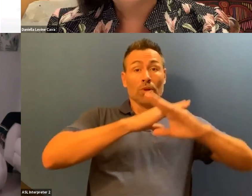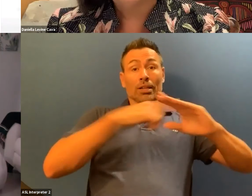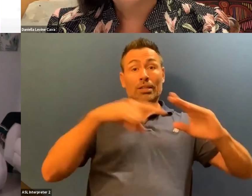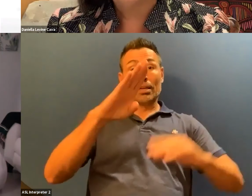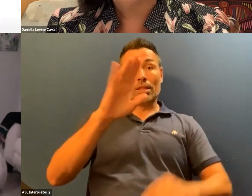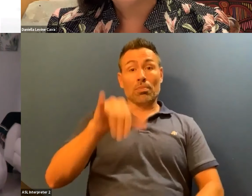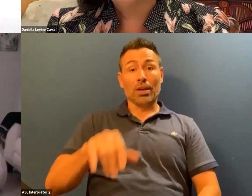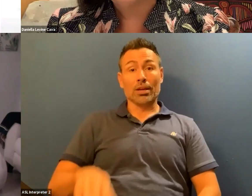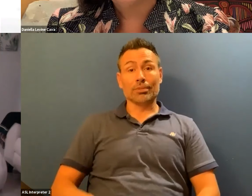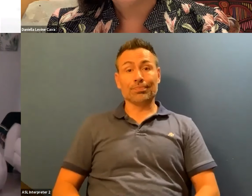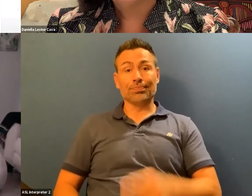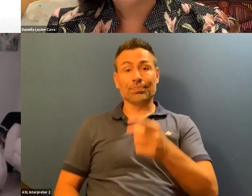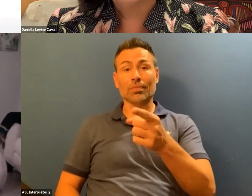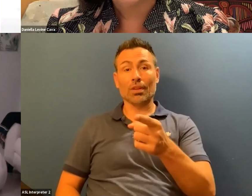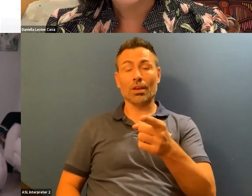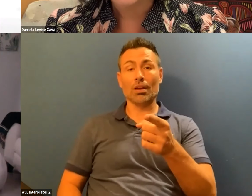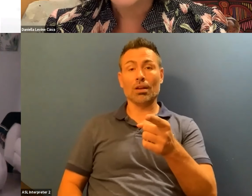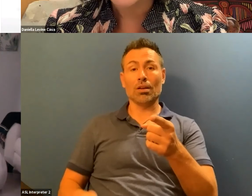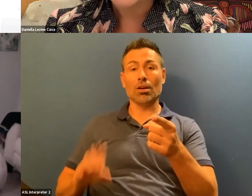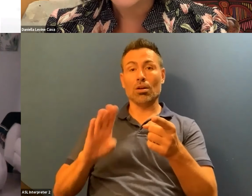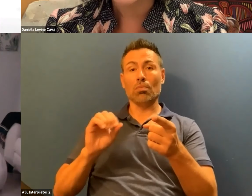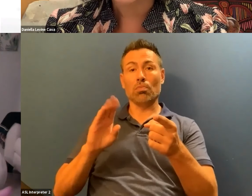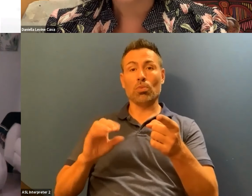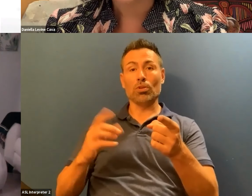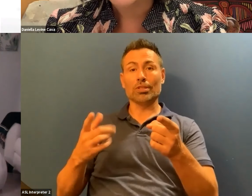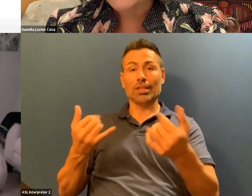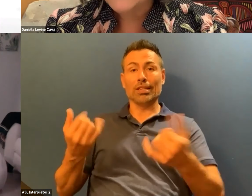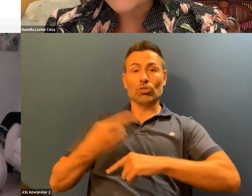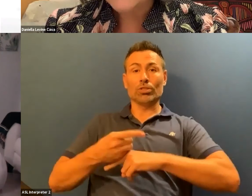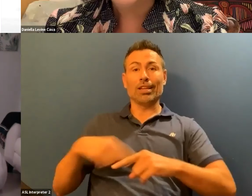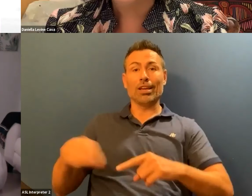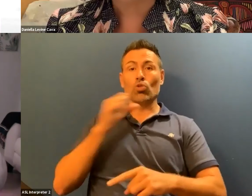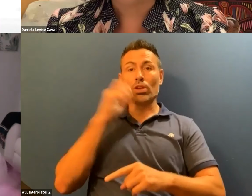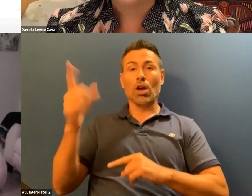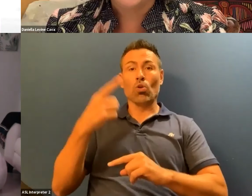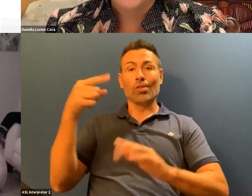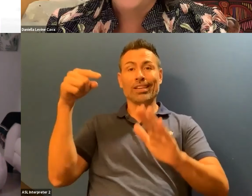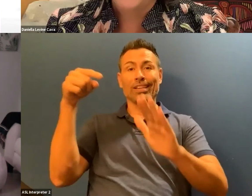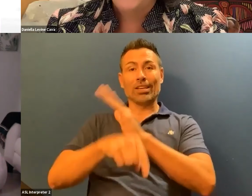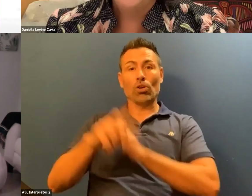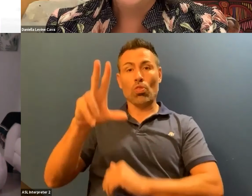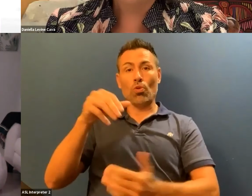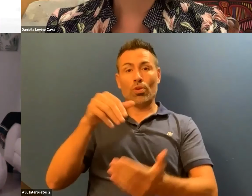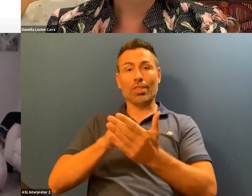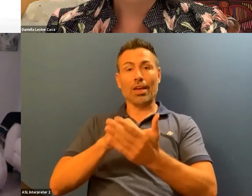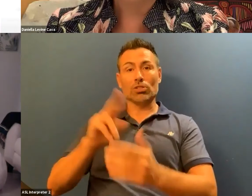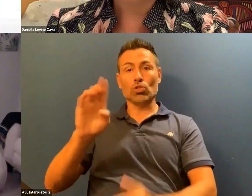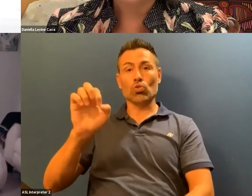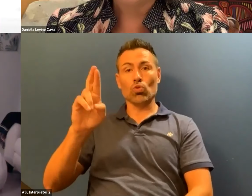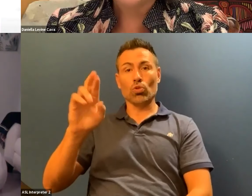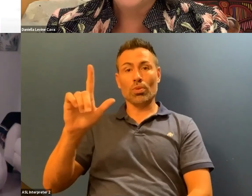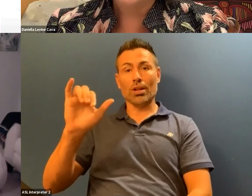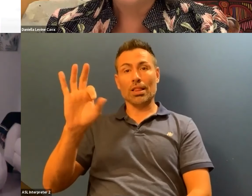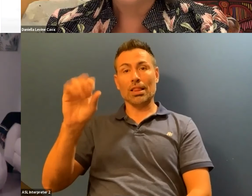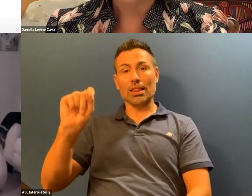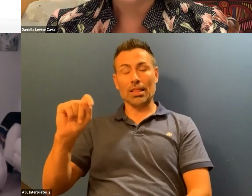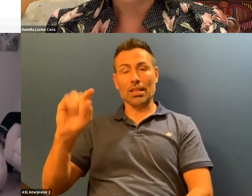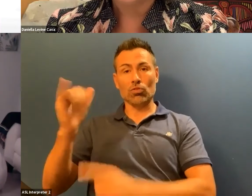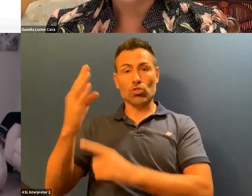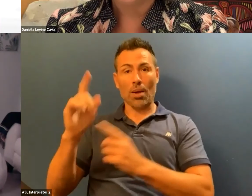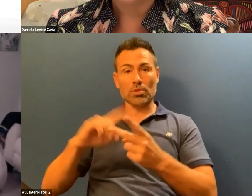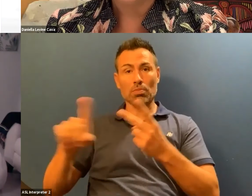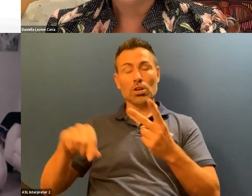we've established you not only killed 30,000 Uber Lyft jobs, you would have voted against it, and you kill another 40,000 jobs